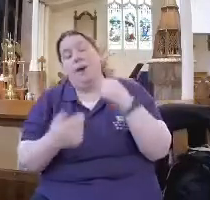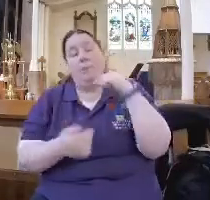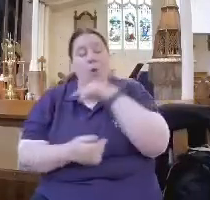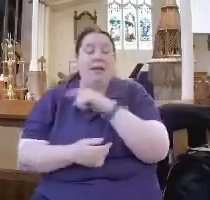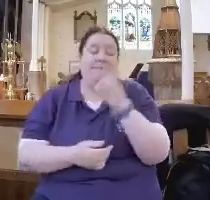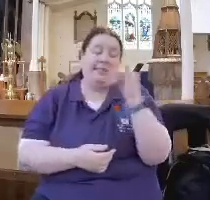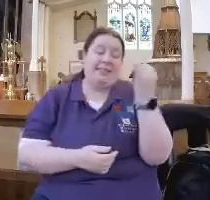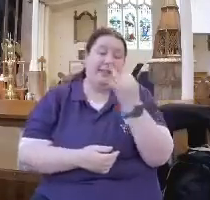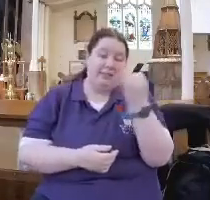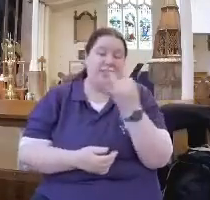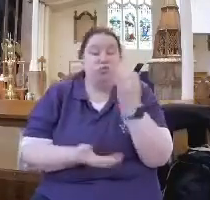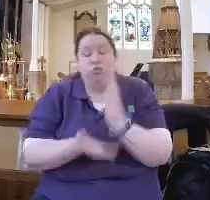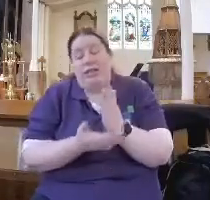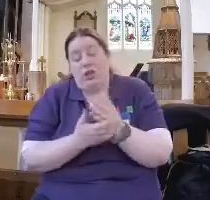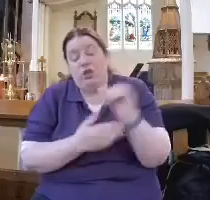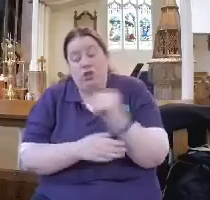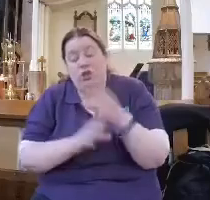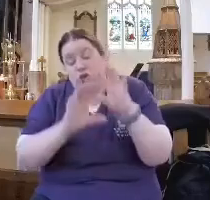guess.